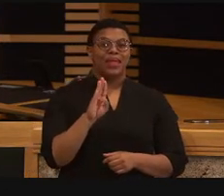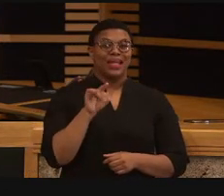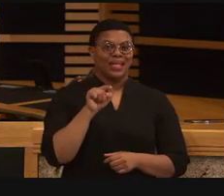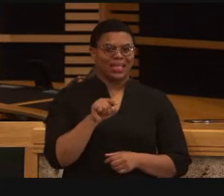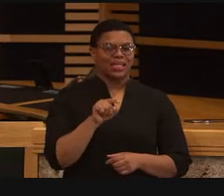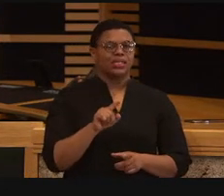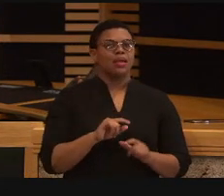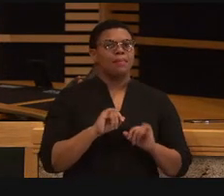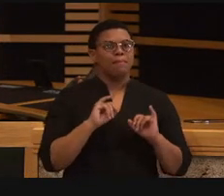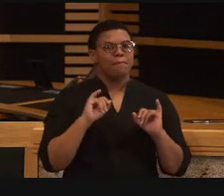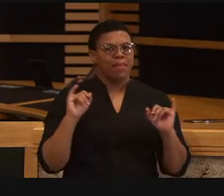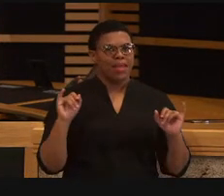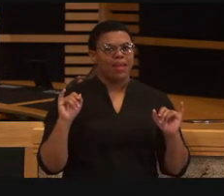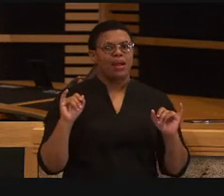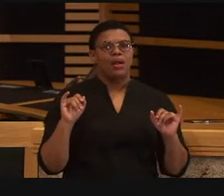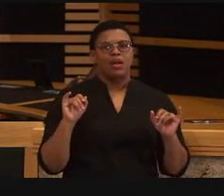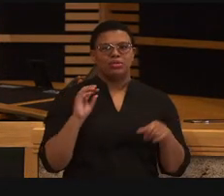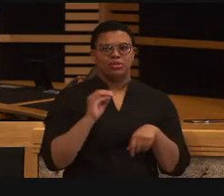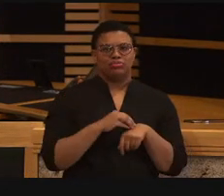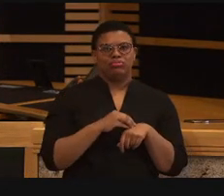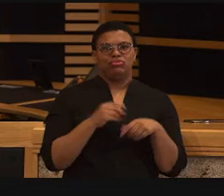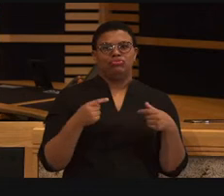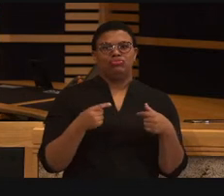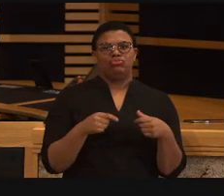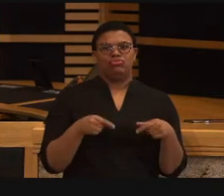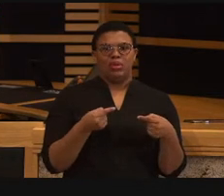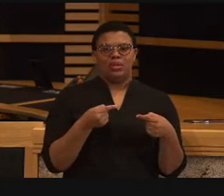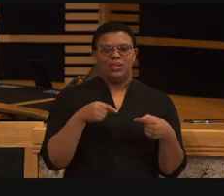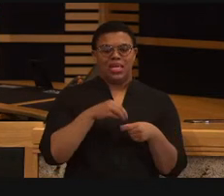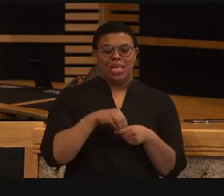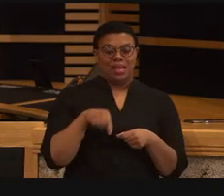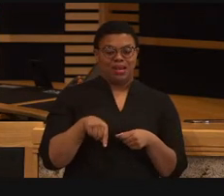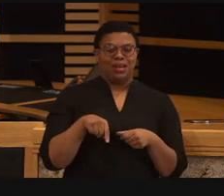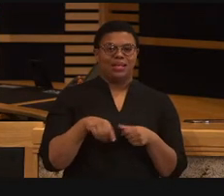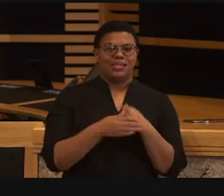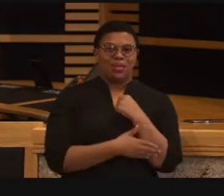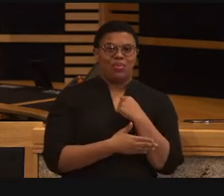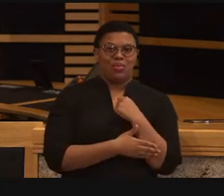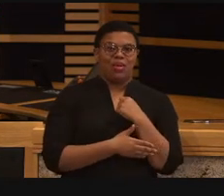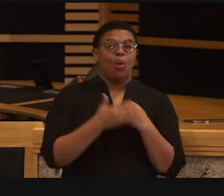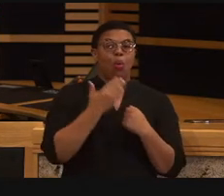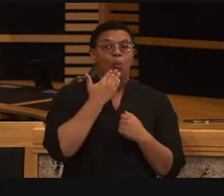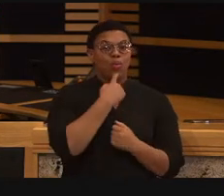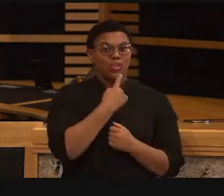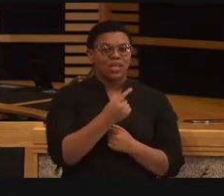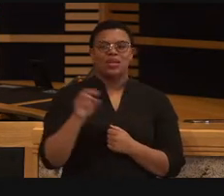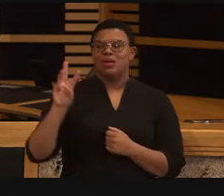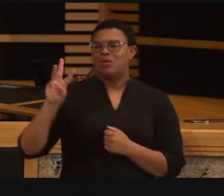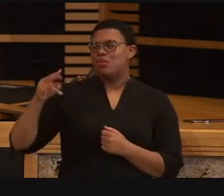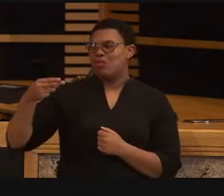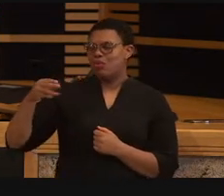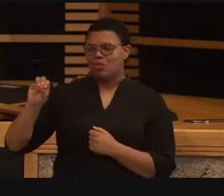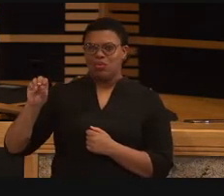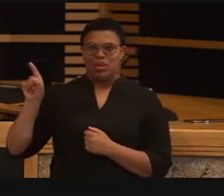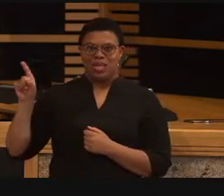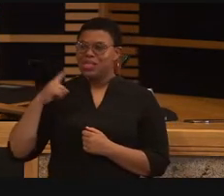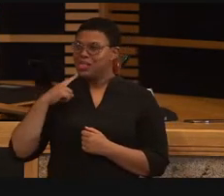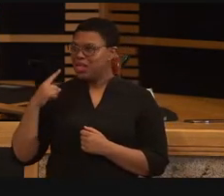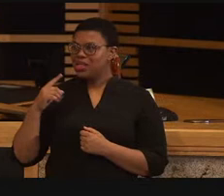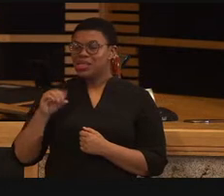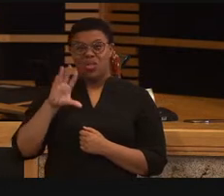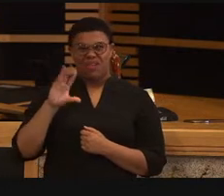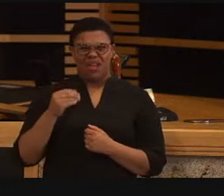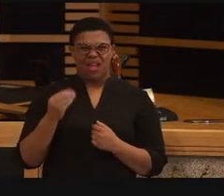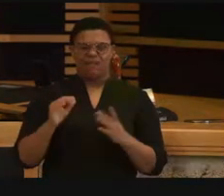major public health challenge in our country. According to WHO, World Health Organization, South Africa has one of the